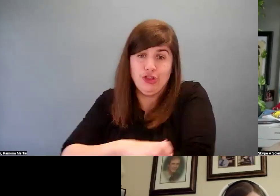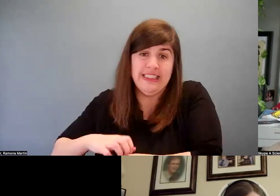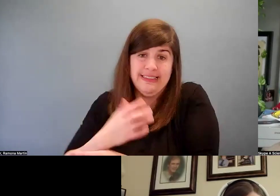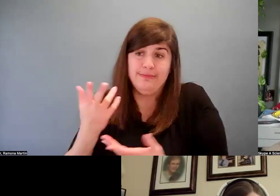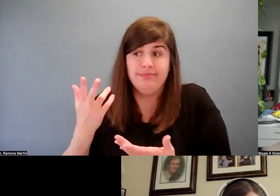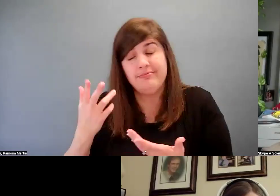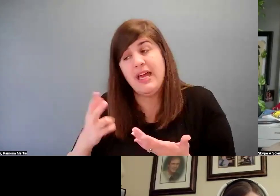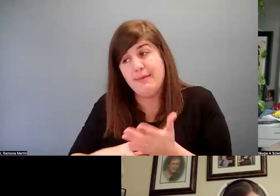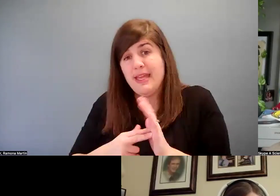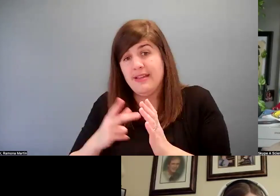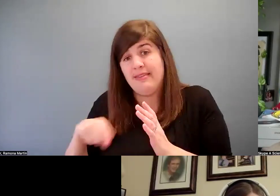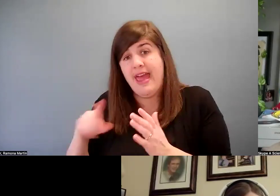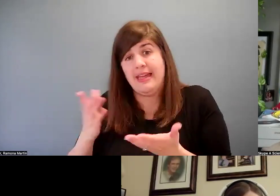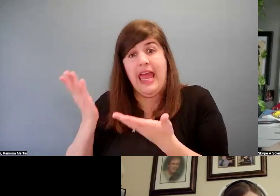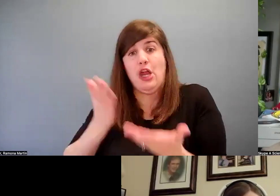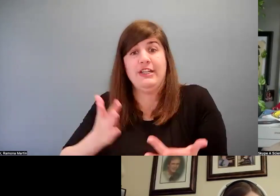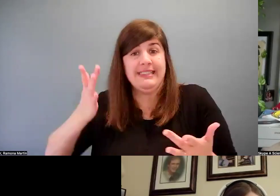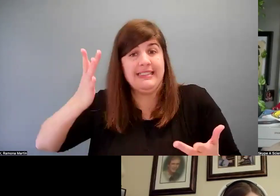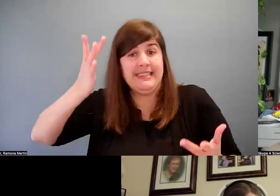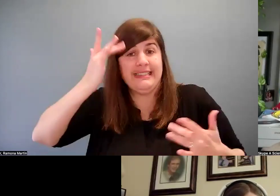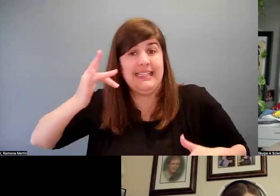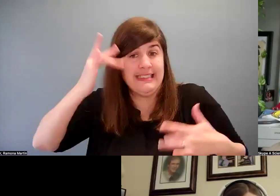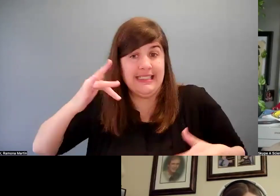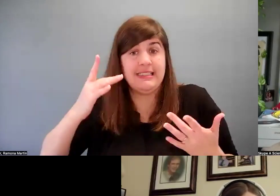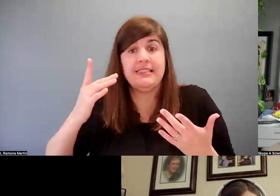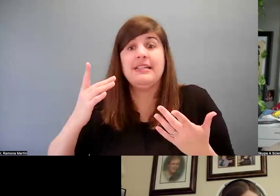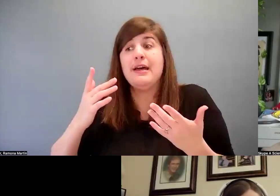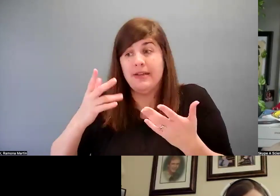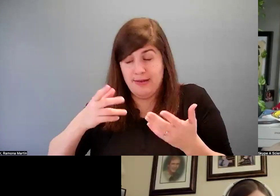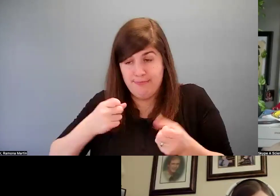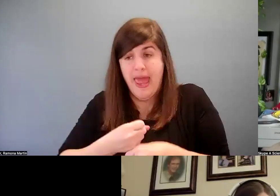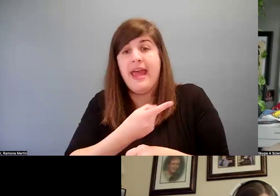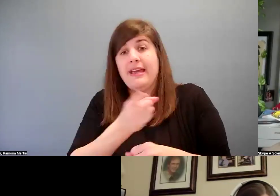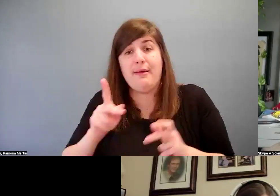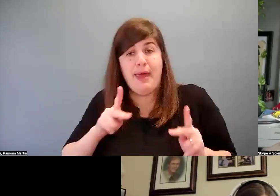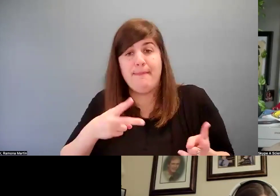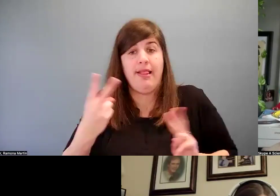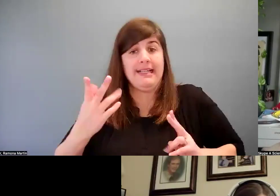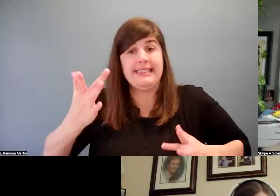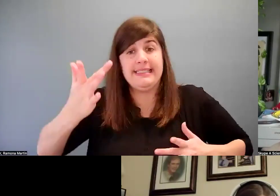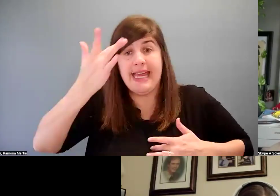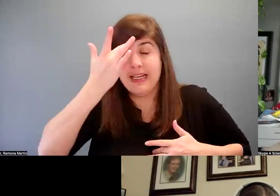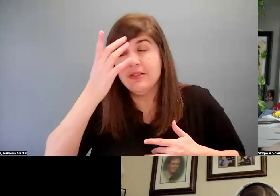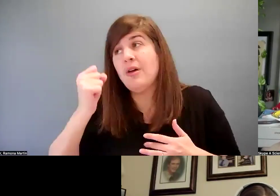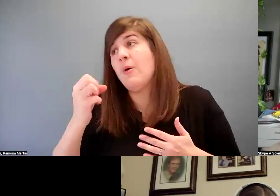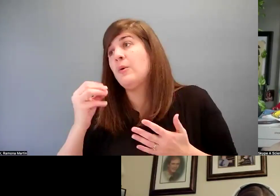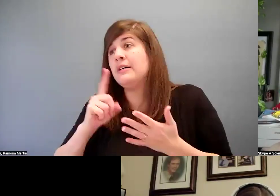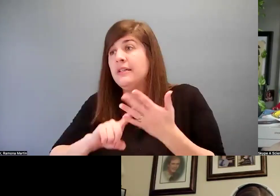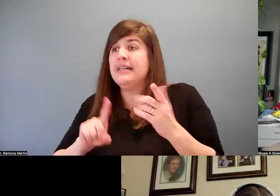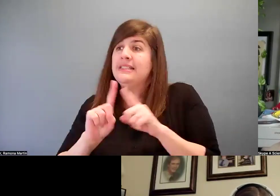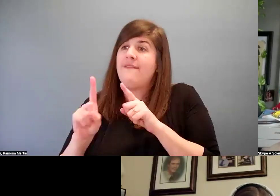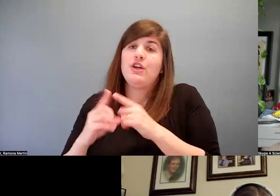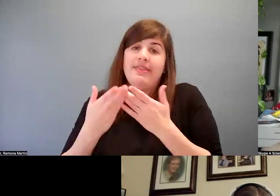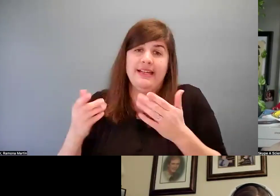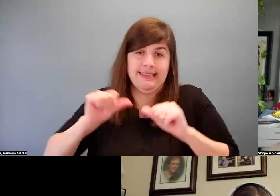Um, because they can carry diseases that make people very sick. Um, so some different things that scientists are